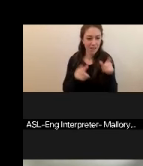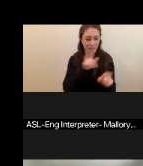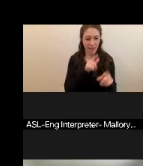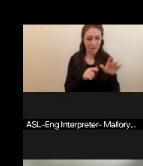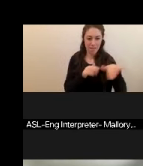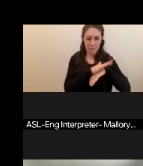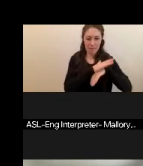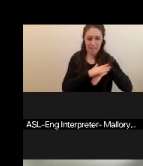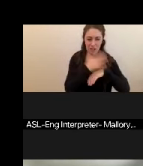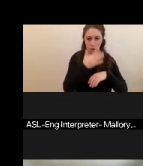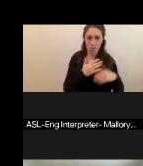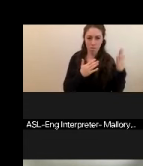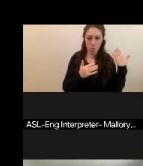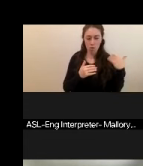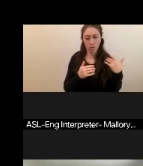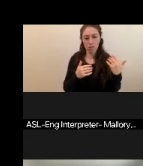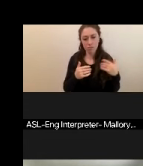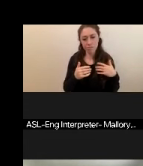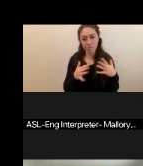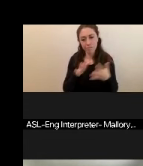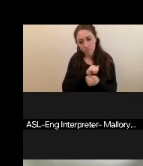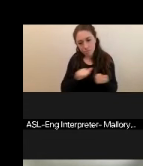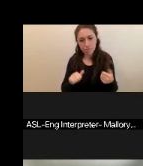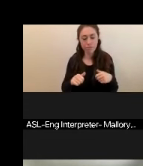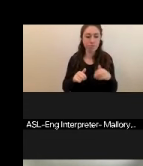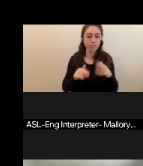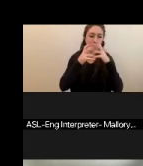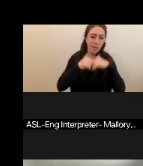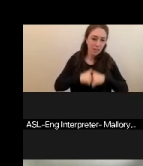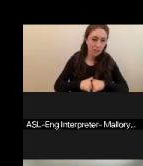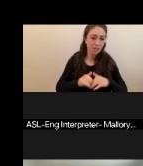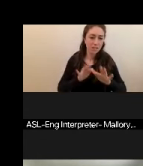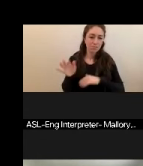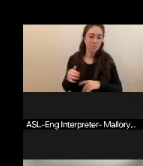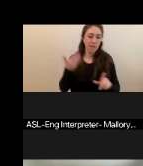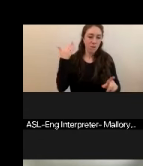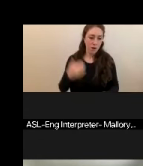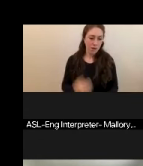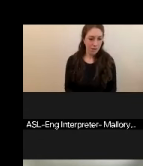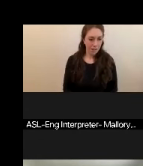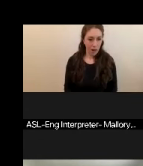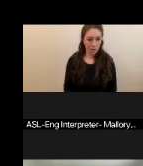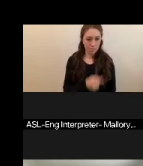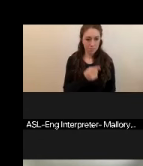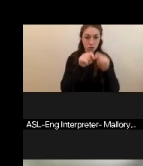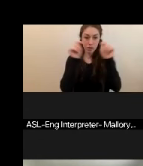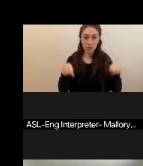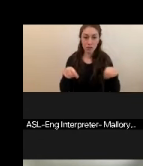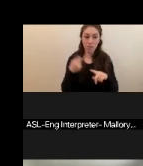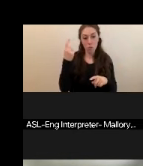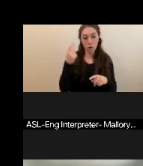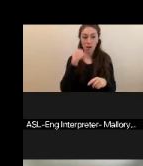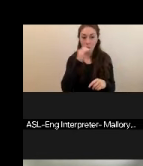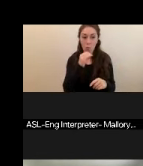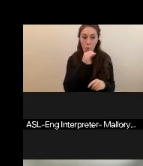like before a lot of destruction and demolition was brought in. This is a transcript from one of the oral histories